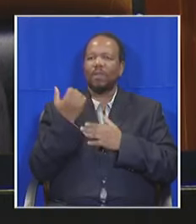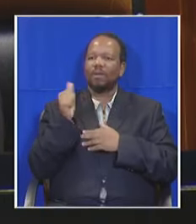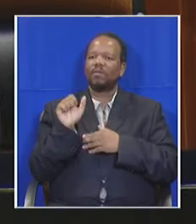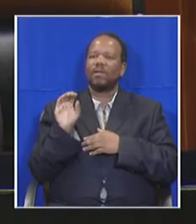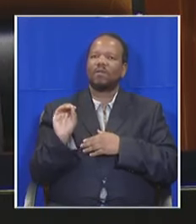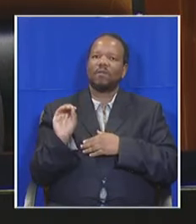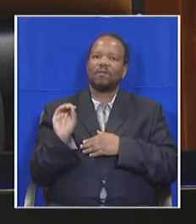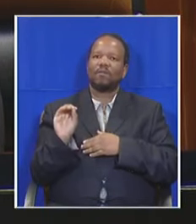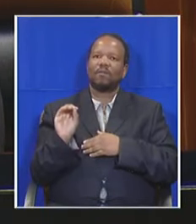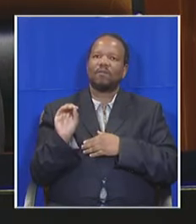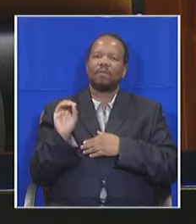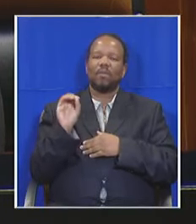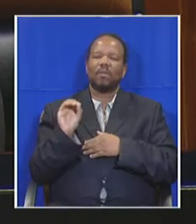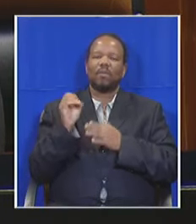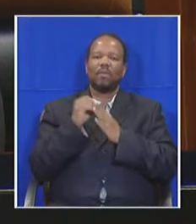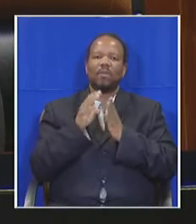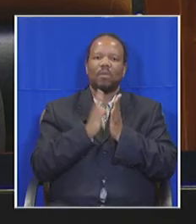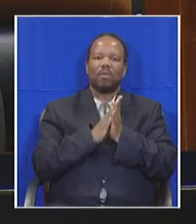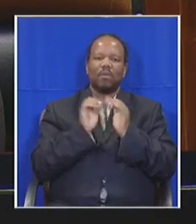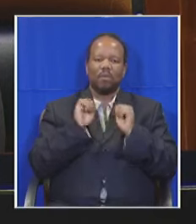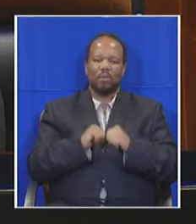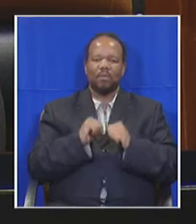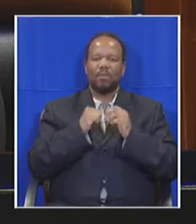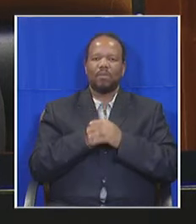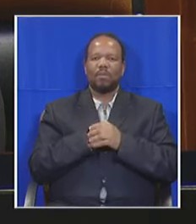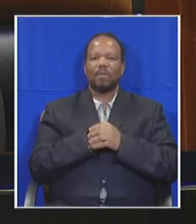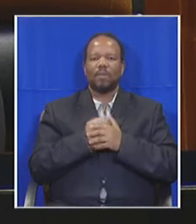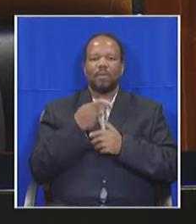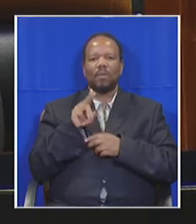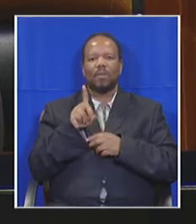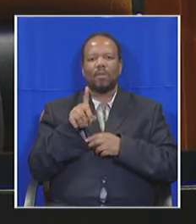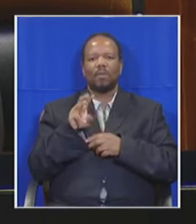motion? No objections agreed to. UGM?